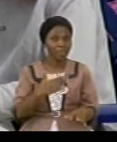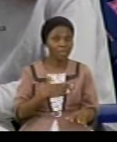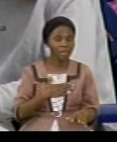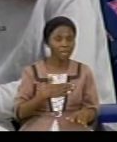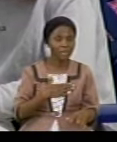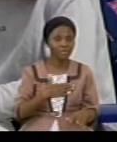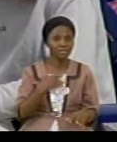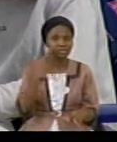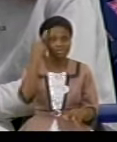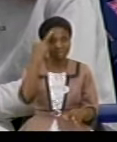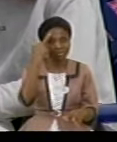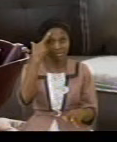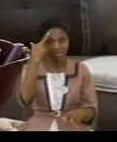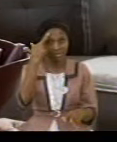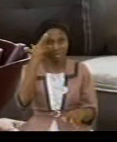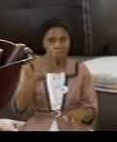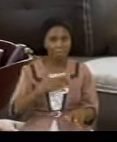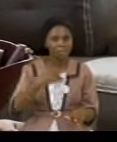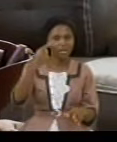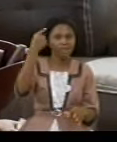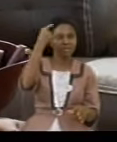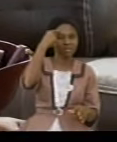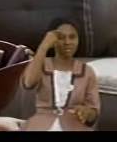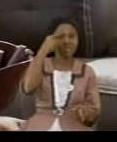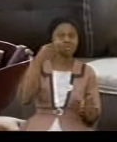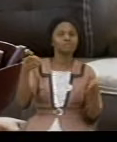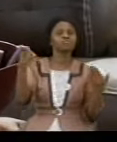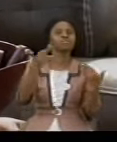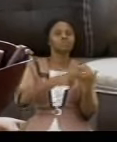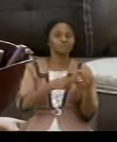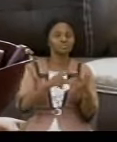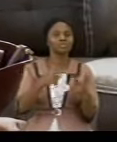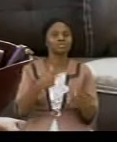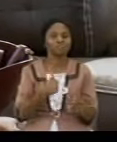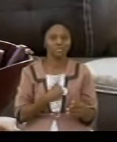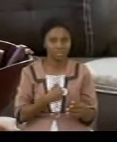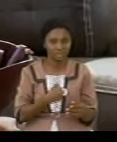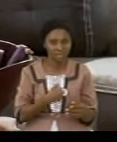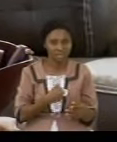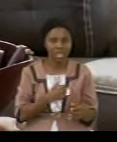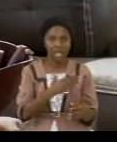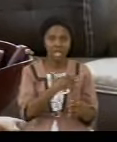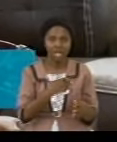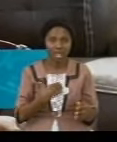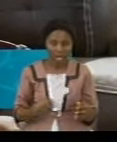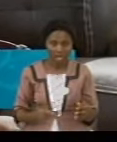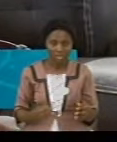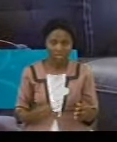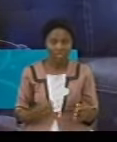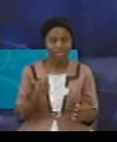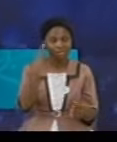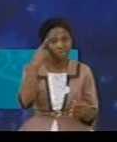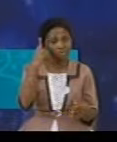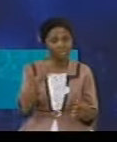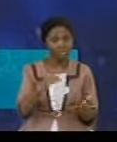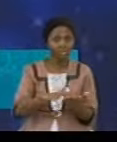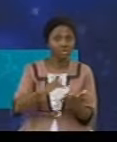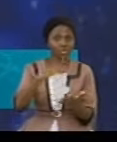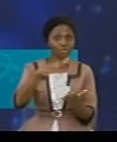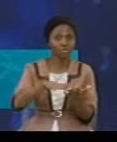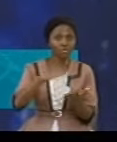my reasoning, my faculties returned unto me, and for the glory of